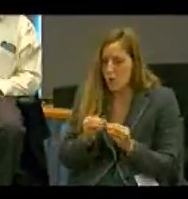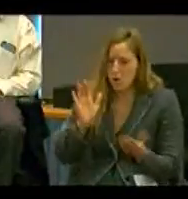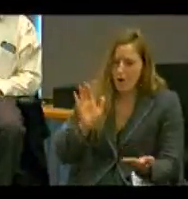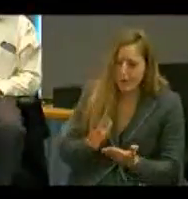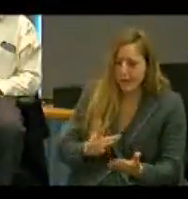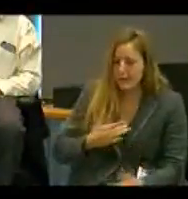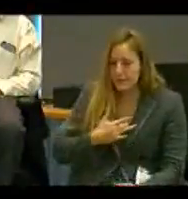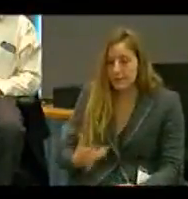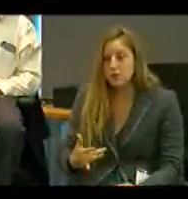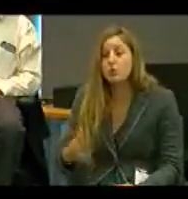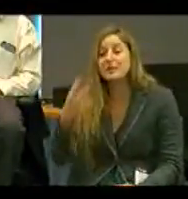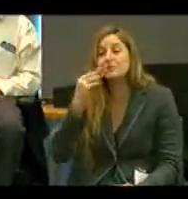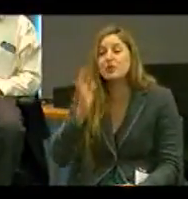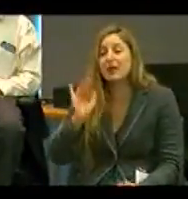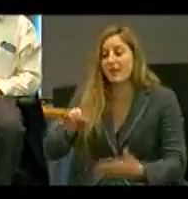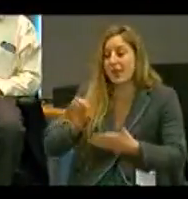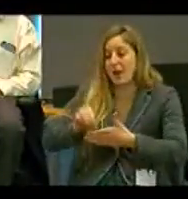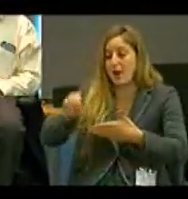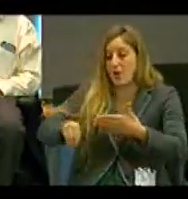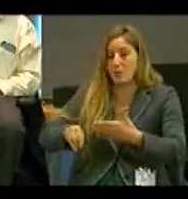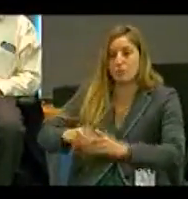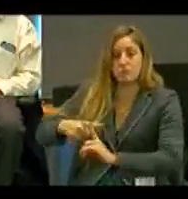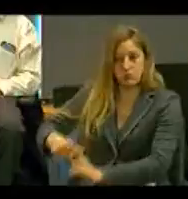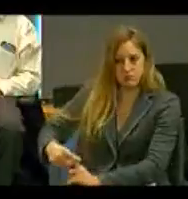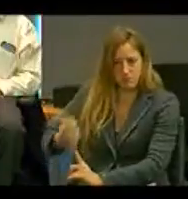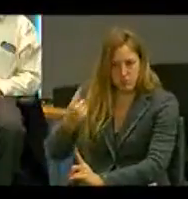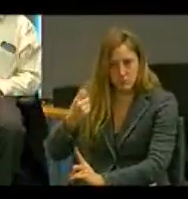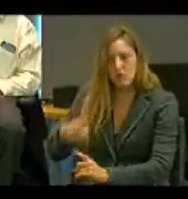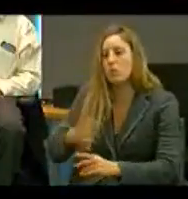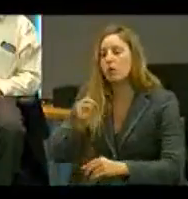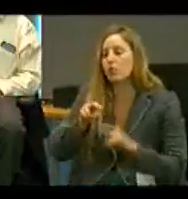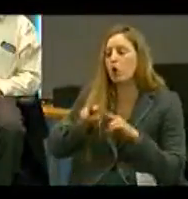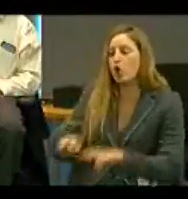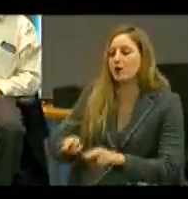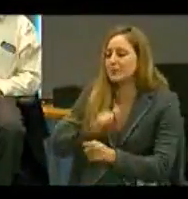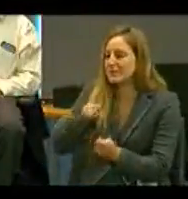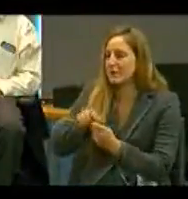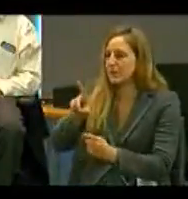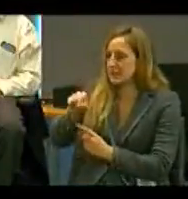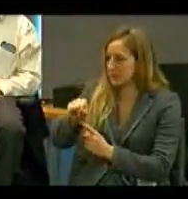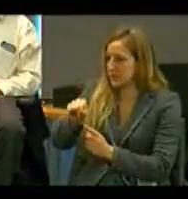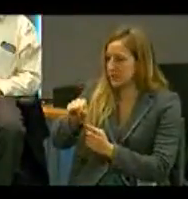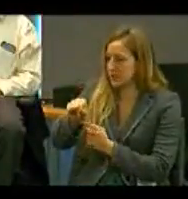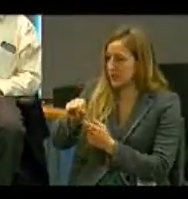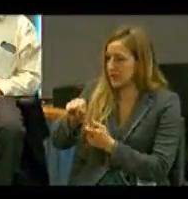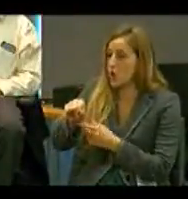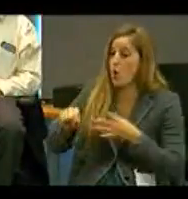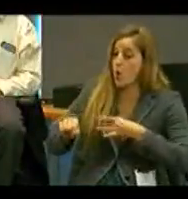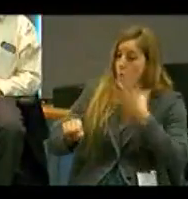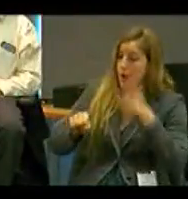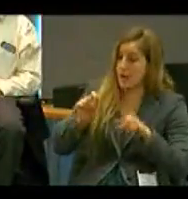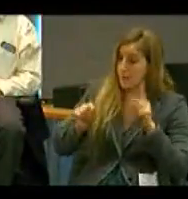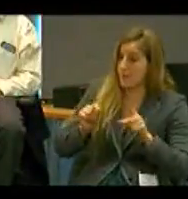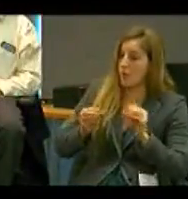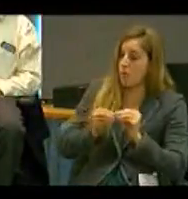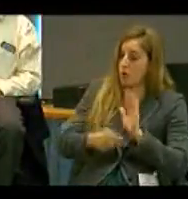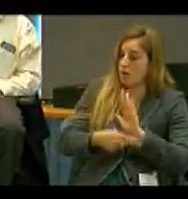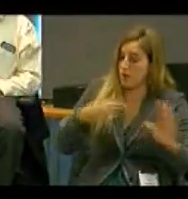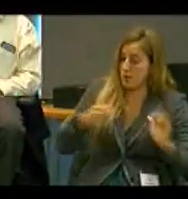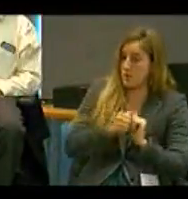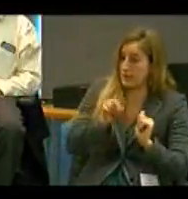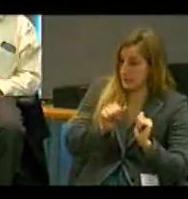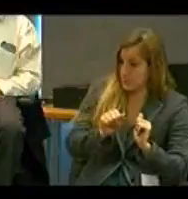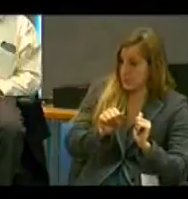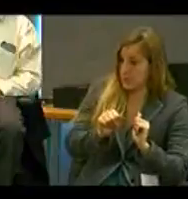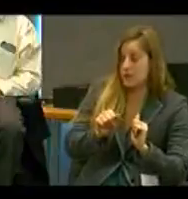the outcome. When we look at disability identification, we consistently find that white children are more likely to be identified as having disabilities, despite being